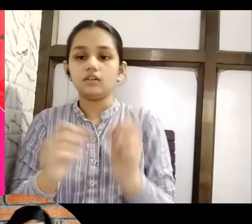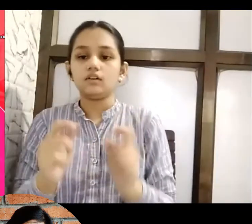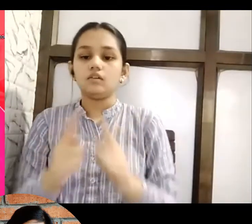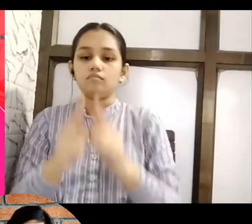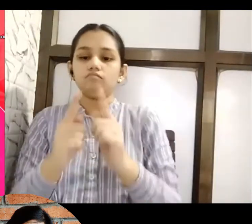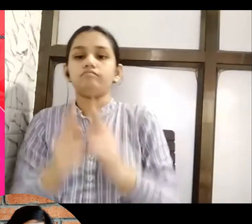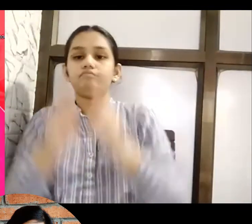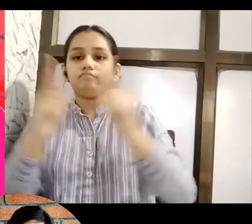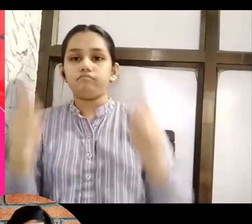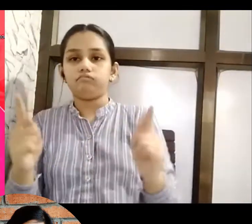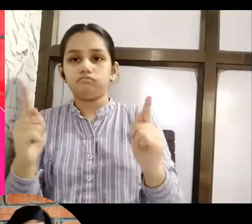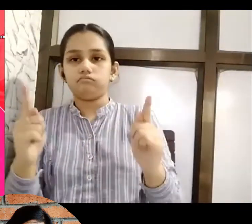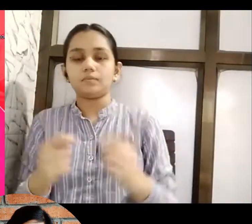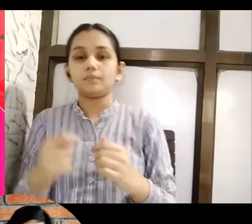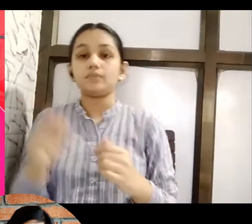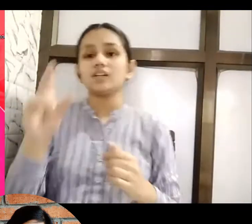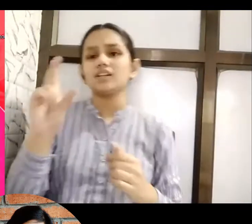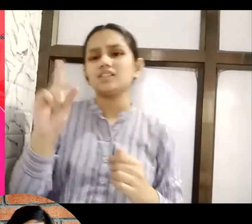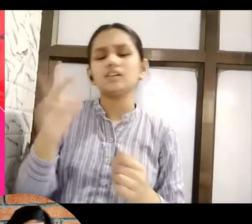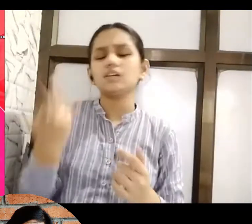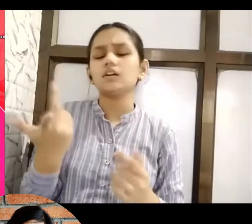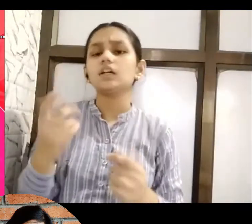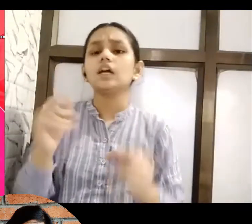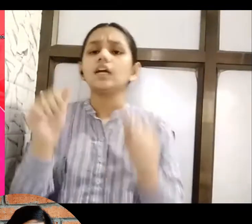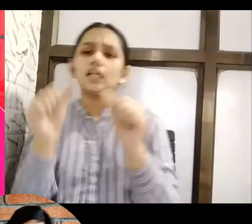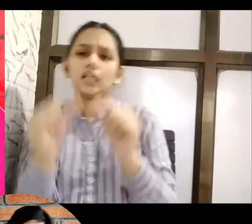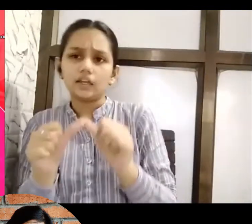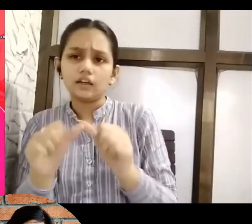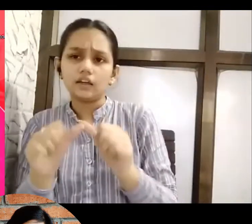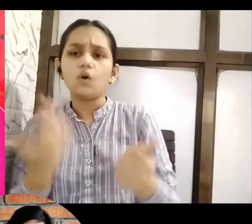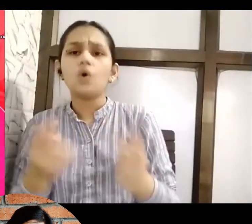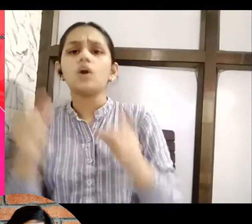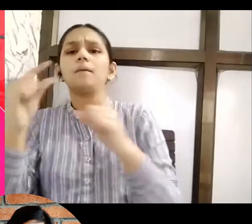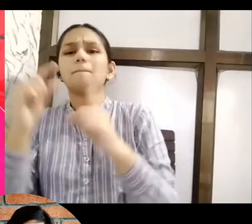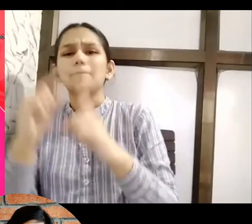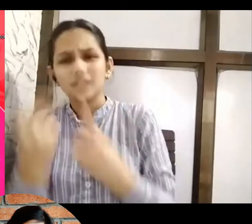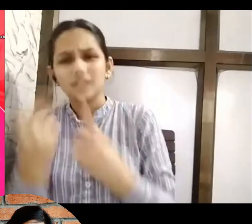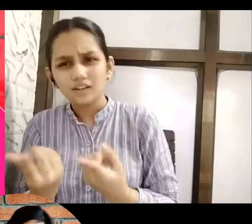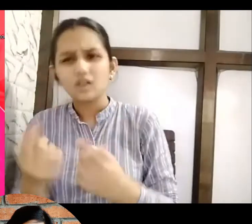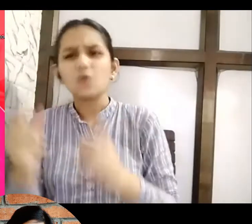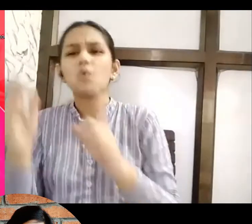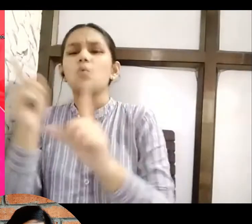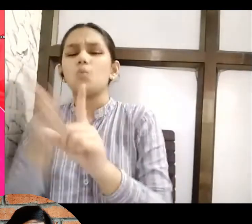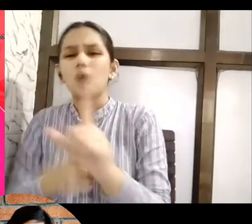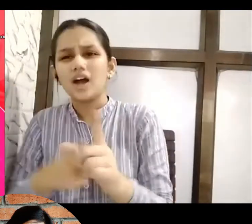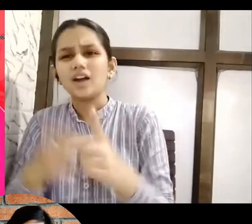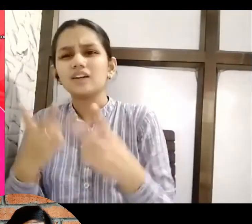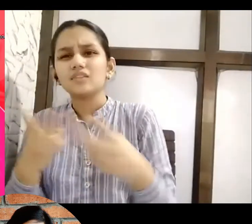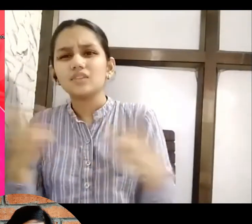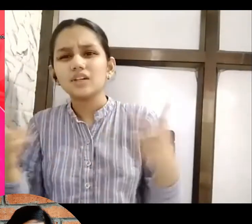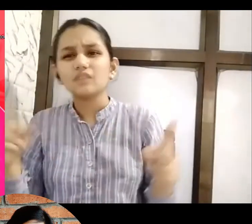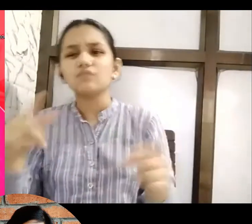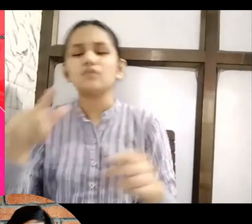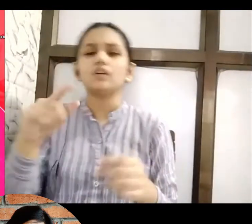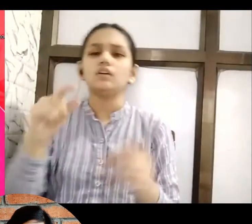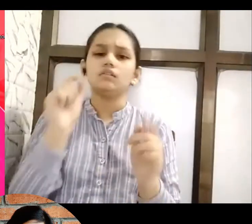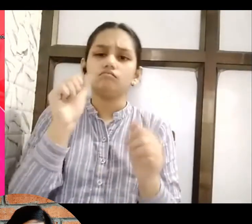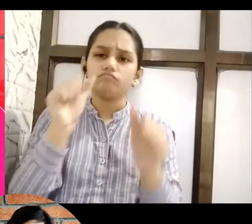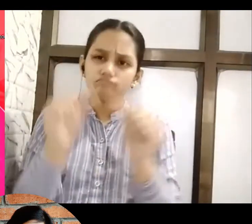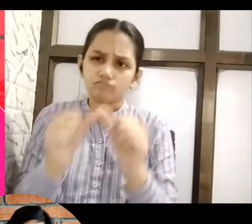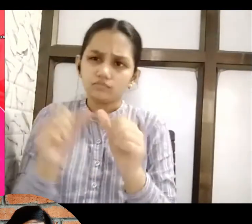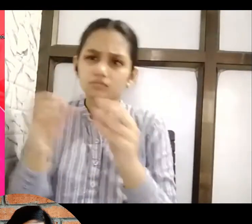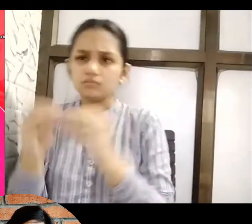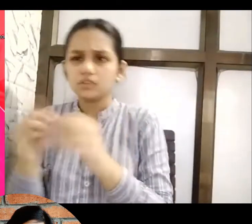is letter, P is letter, P is letter, Y is letter. Correct? So if I want some